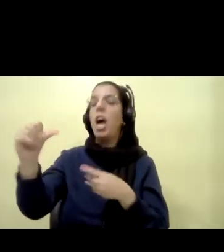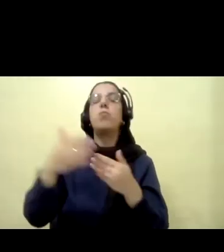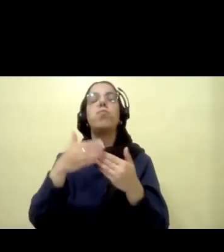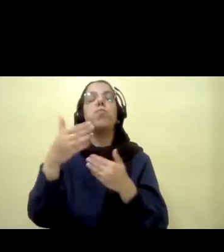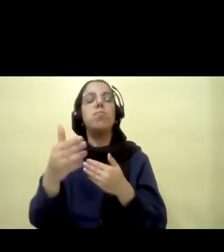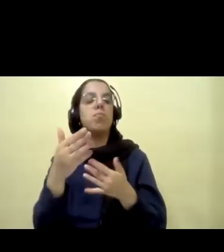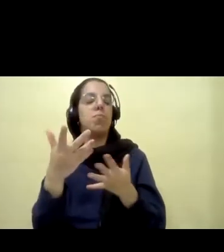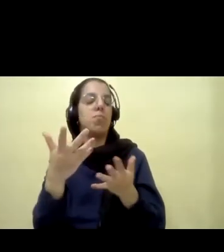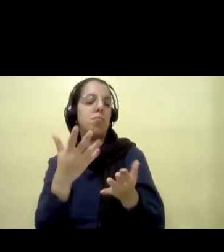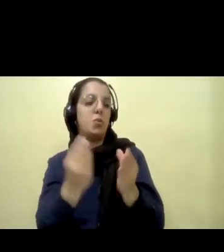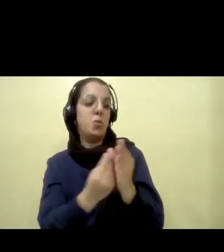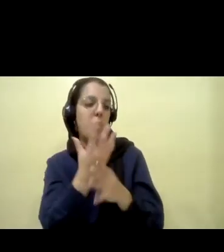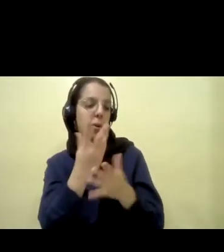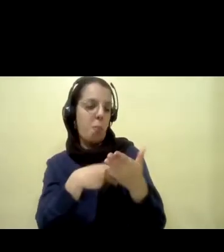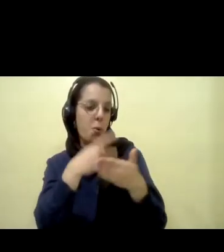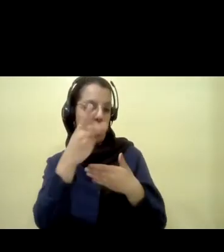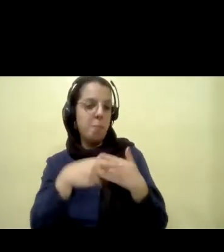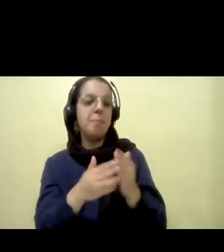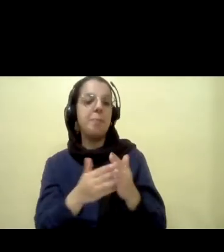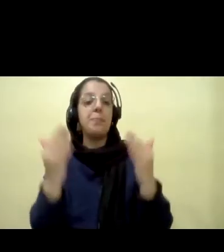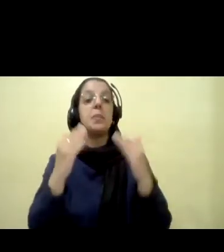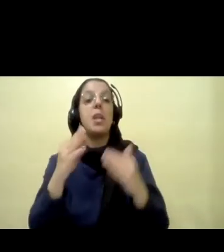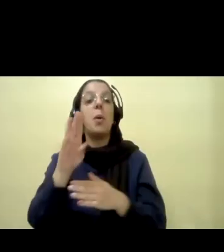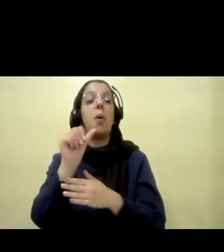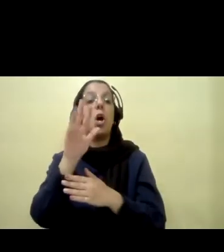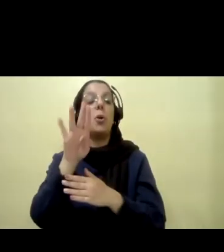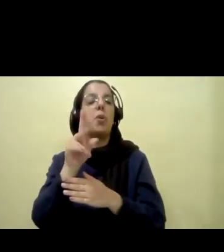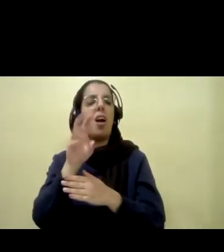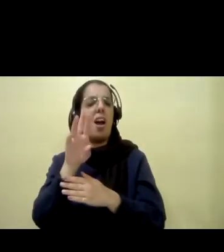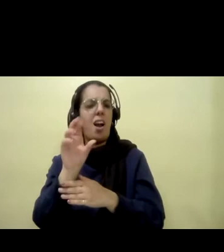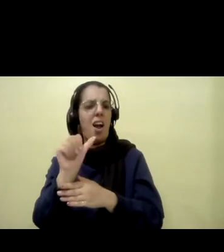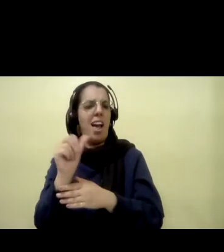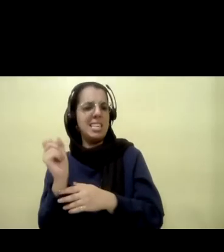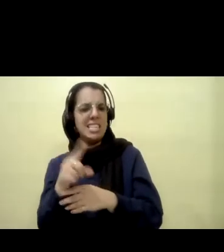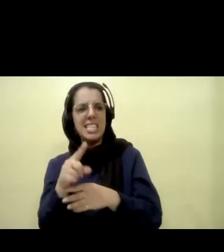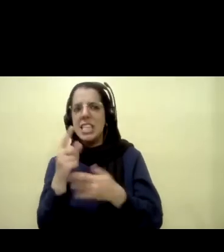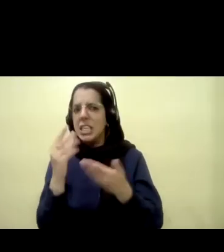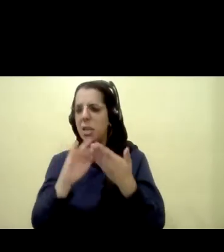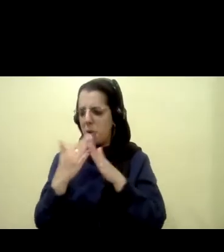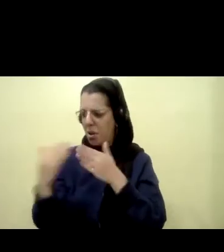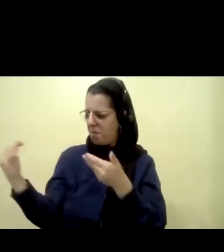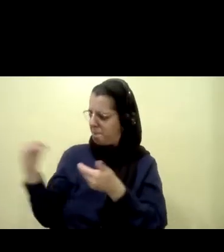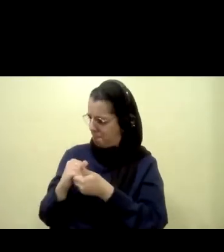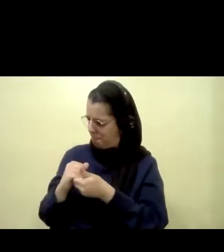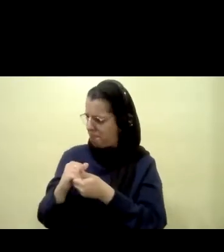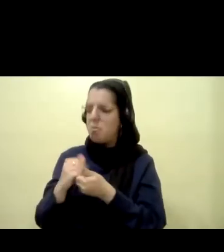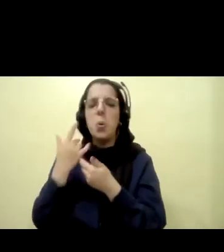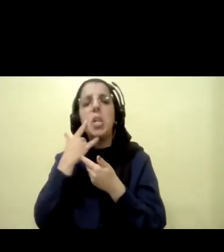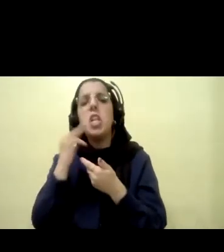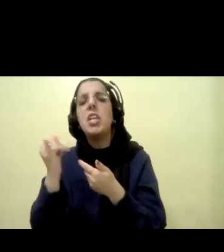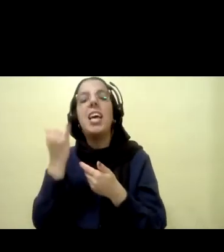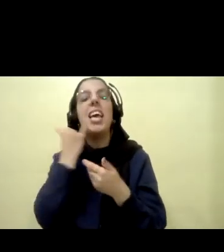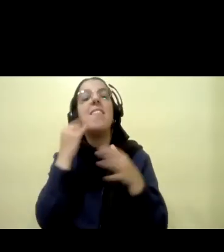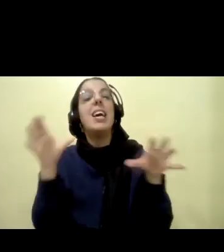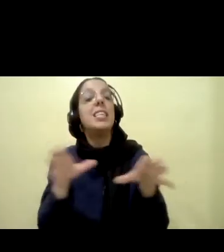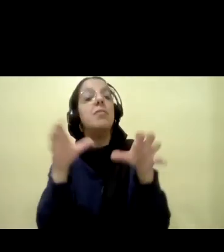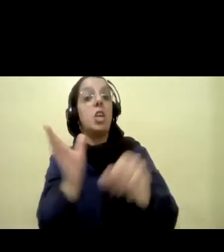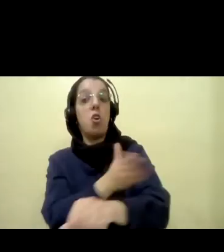Barbara. What would be some examples of community engagement if the activity is a concert, for